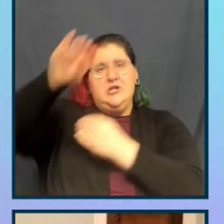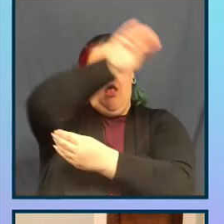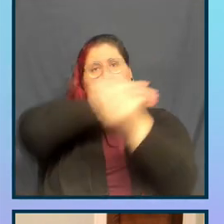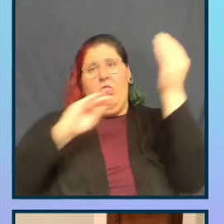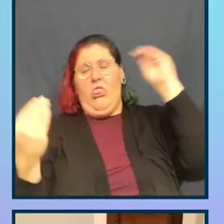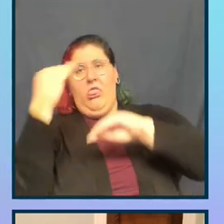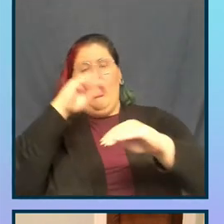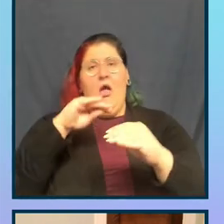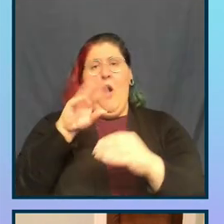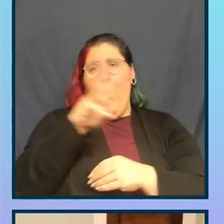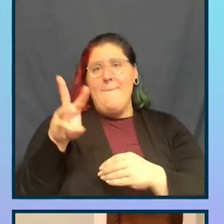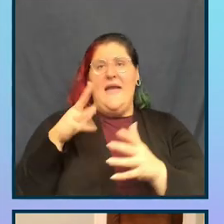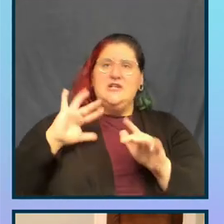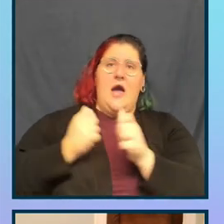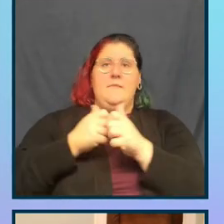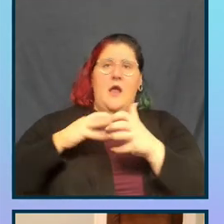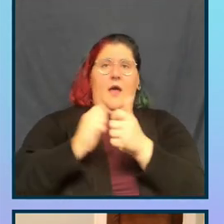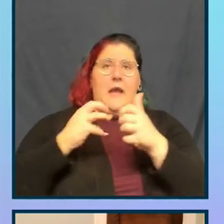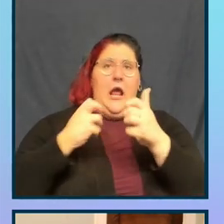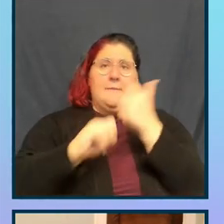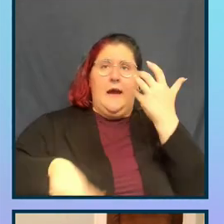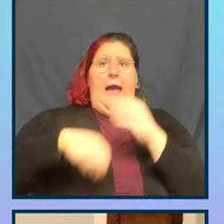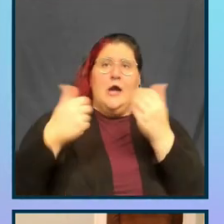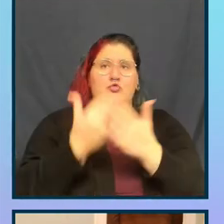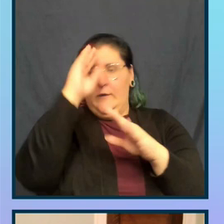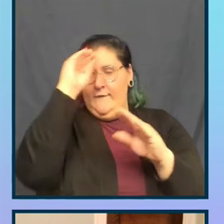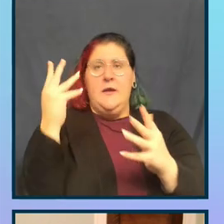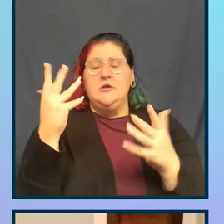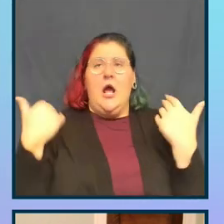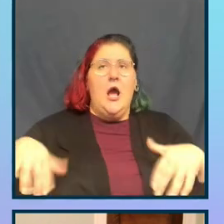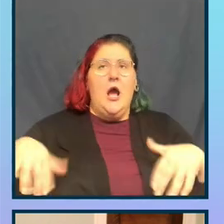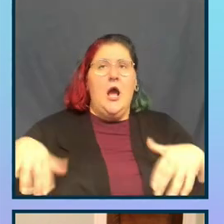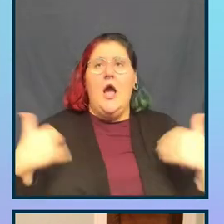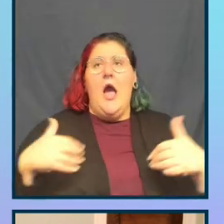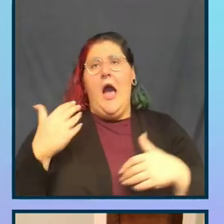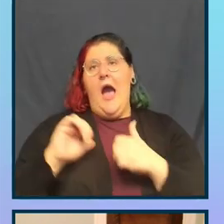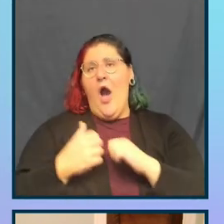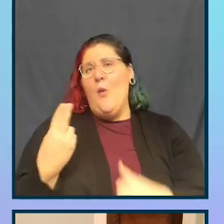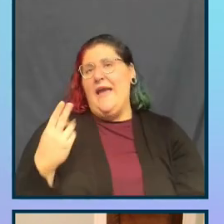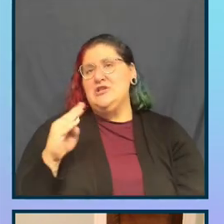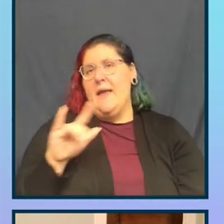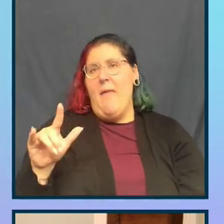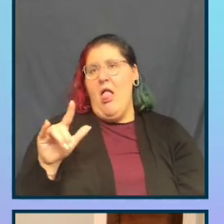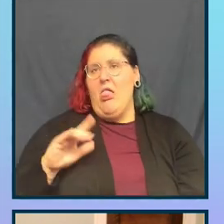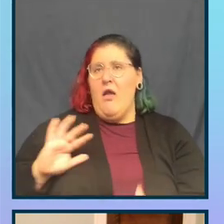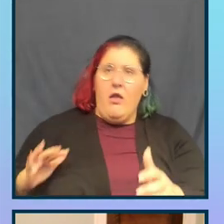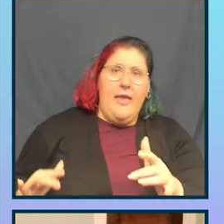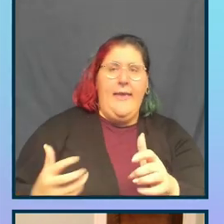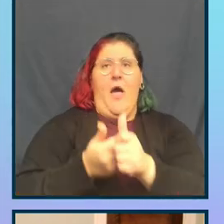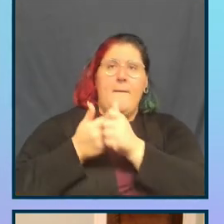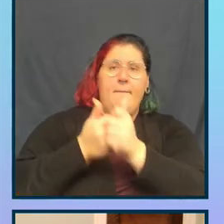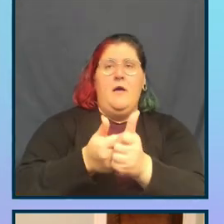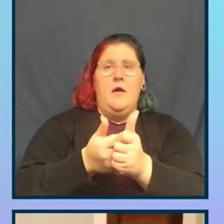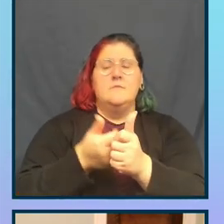just constantly updating with different information. So how does HTML keep up? We have created an information